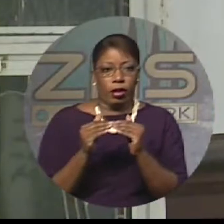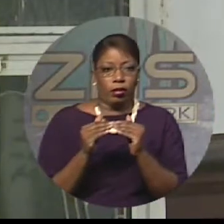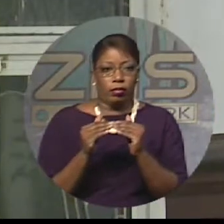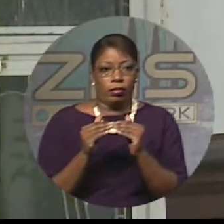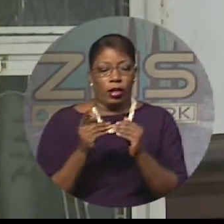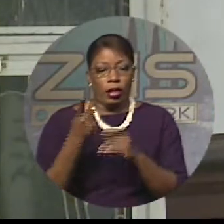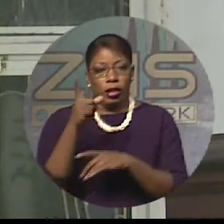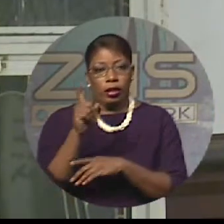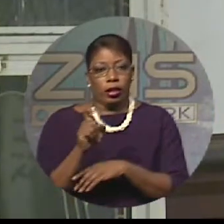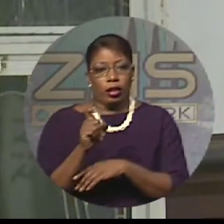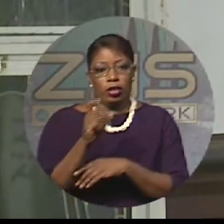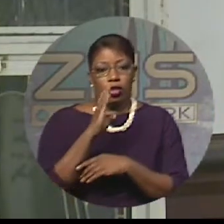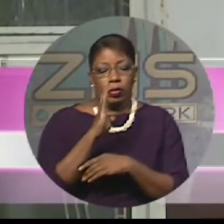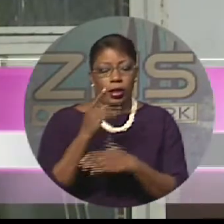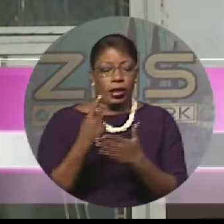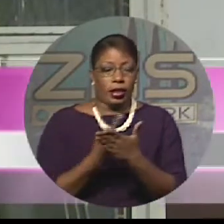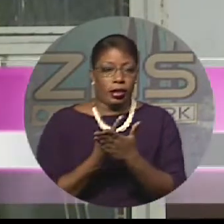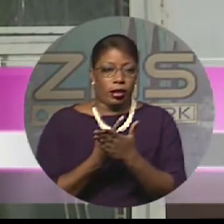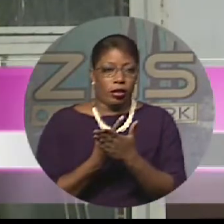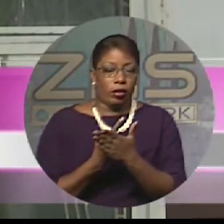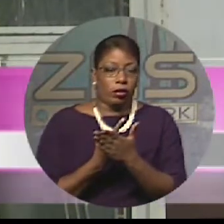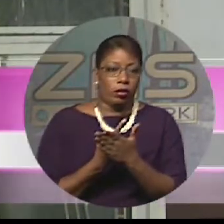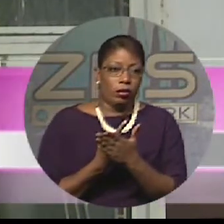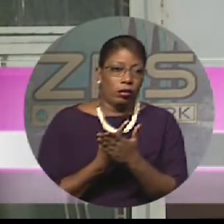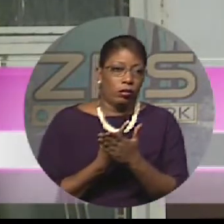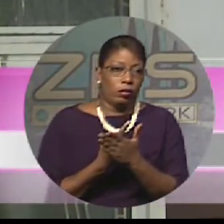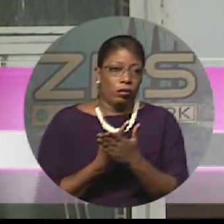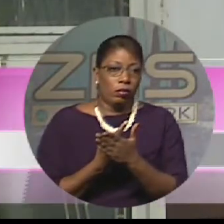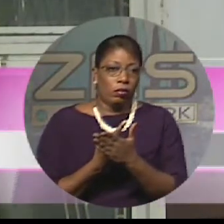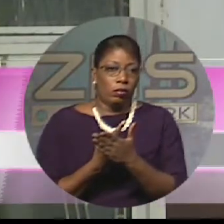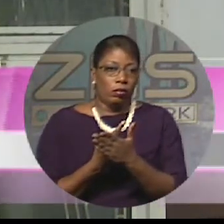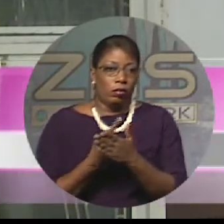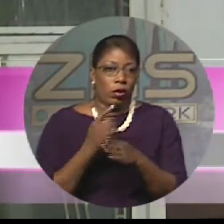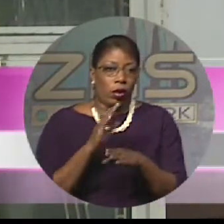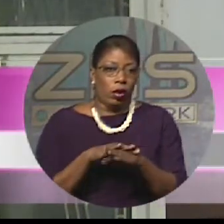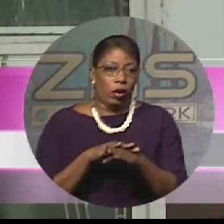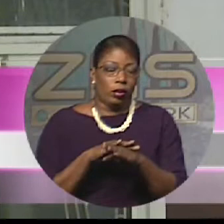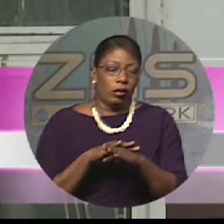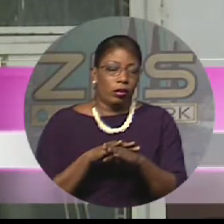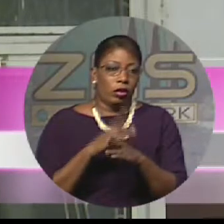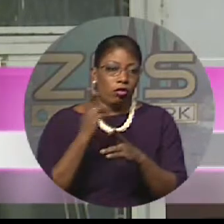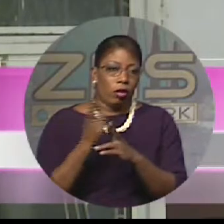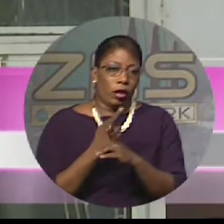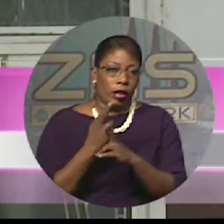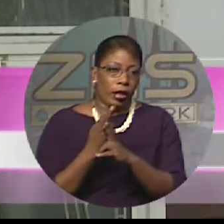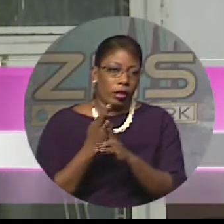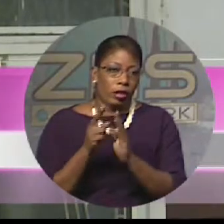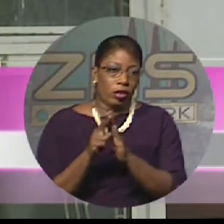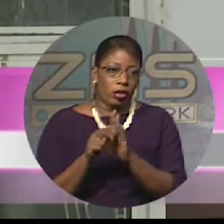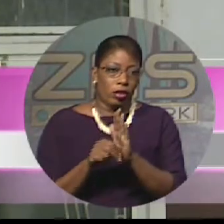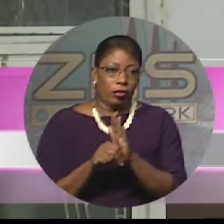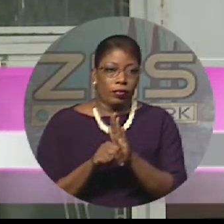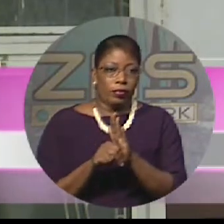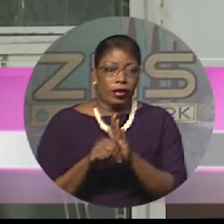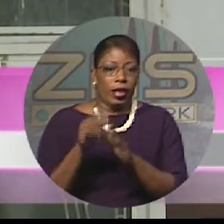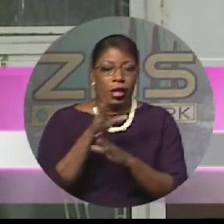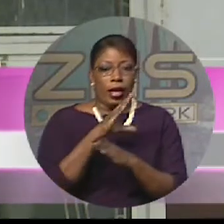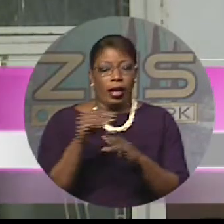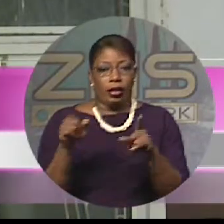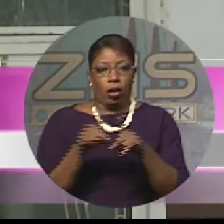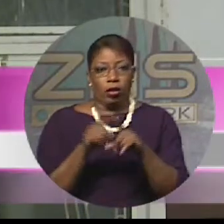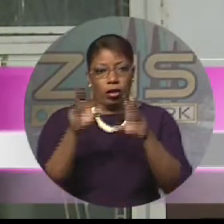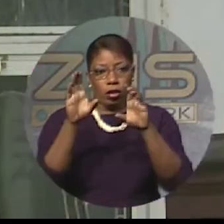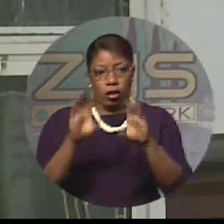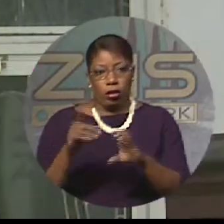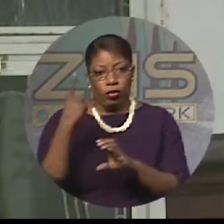There needs to be a discussion about a path to regularization and even citizenship